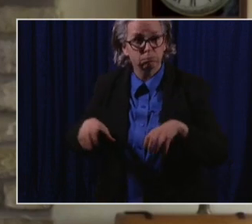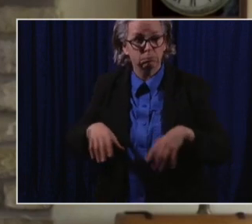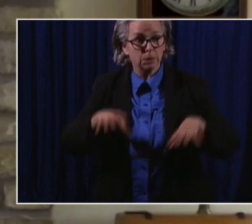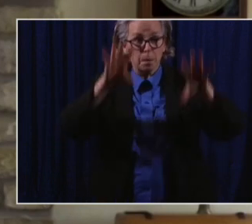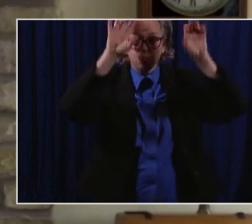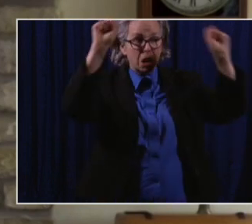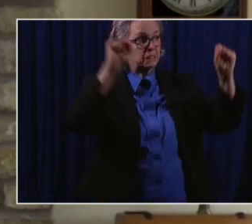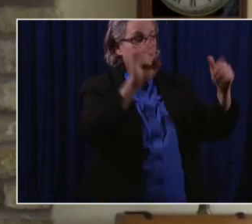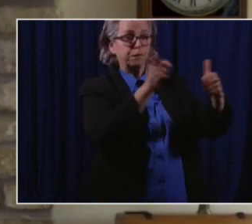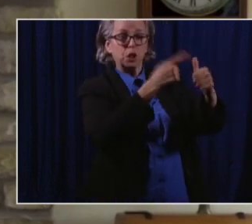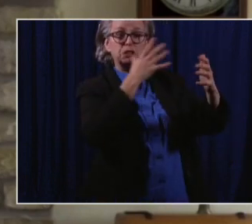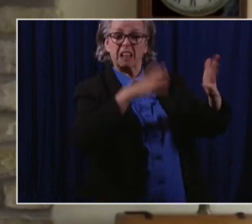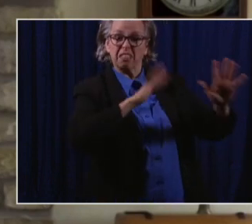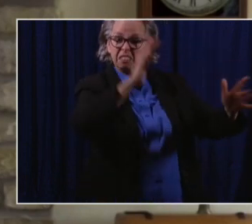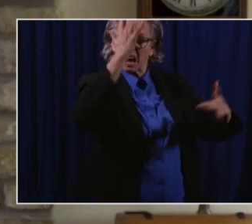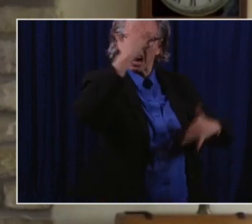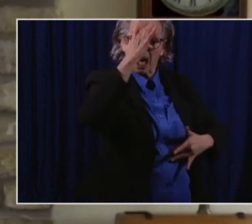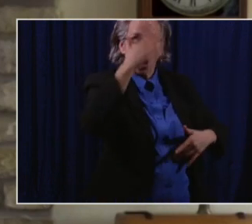What